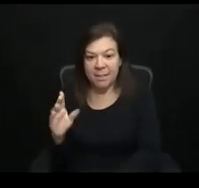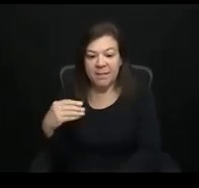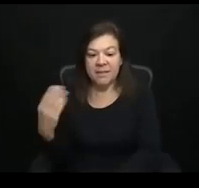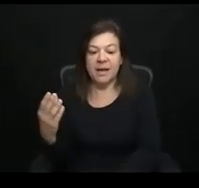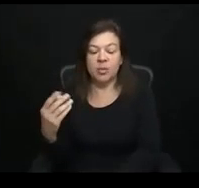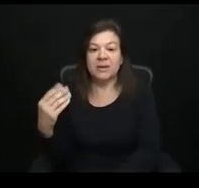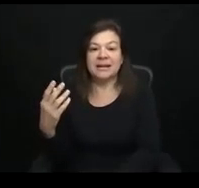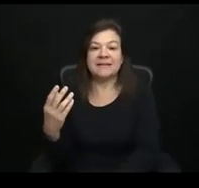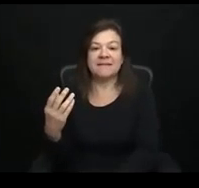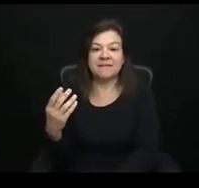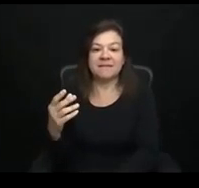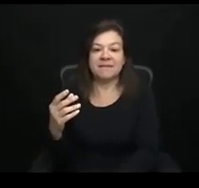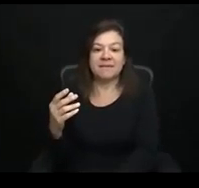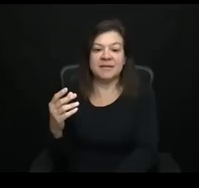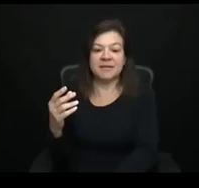leader's intent.